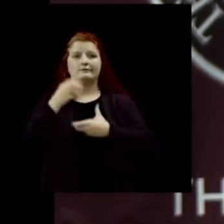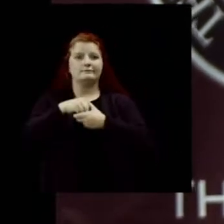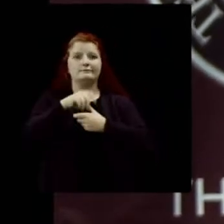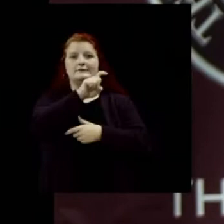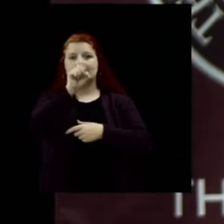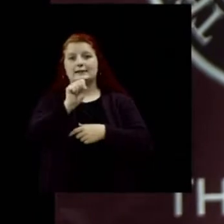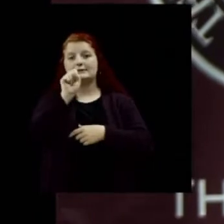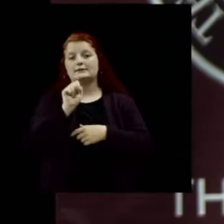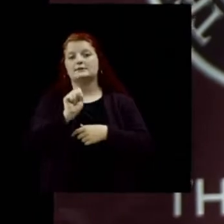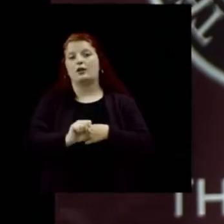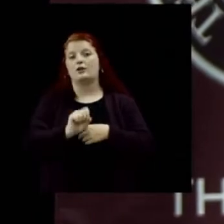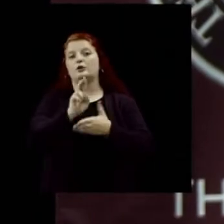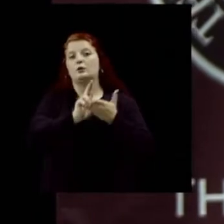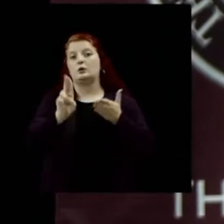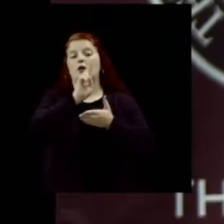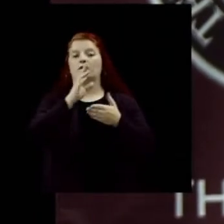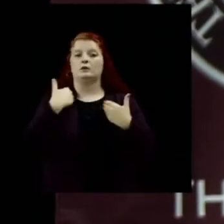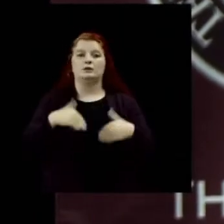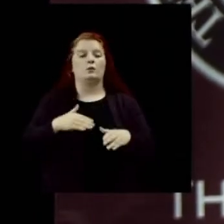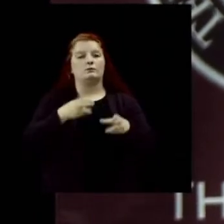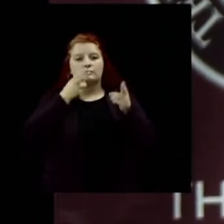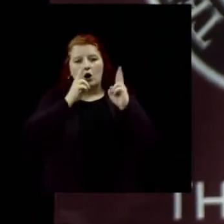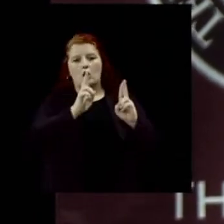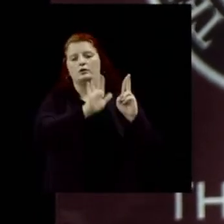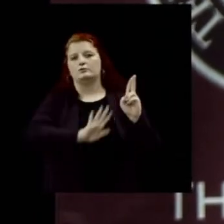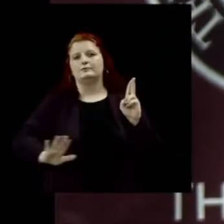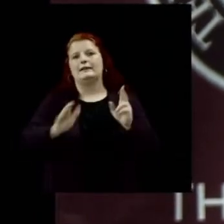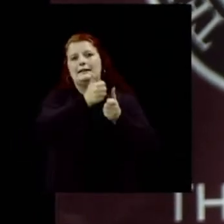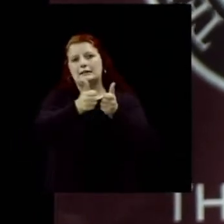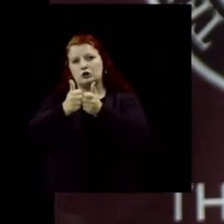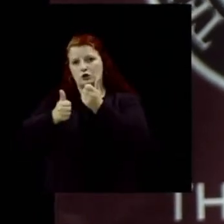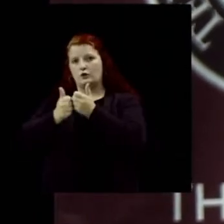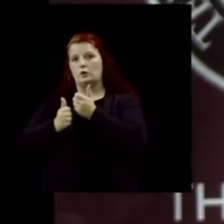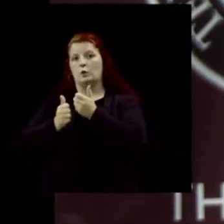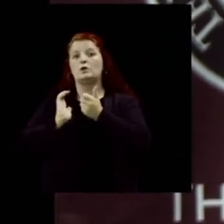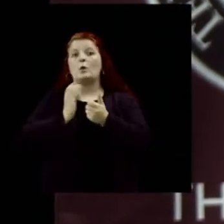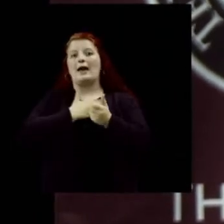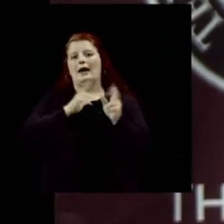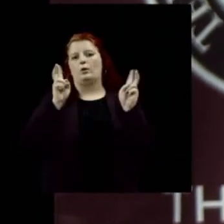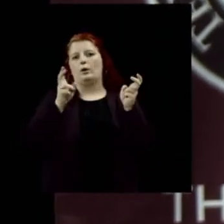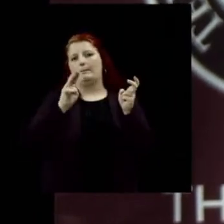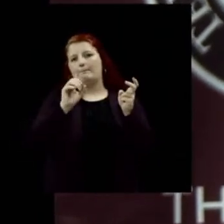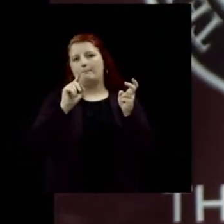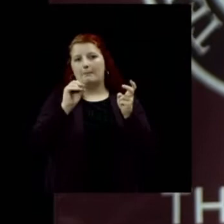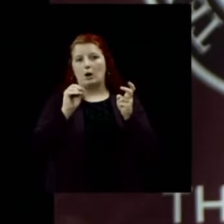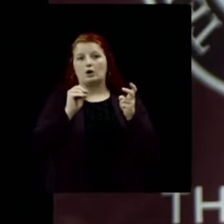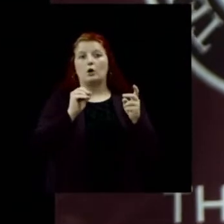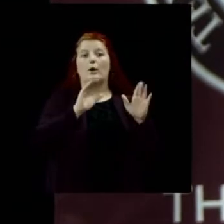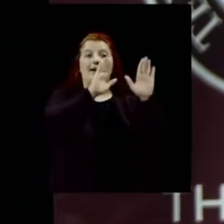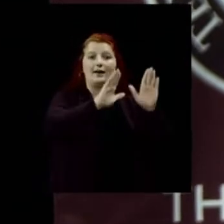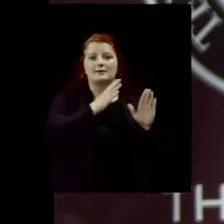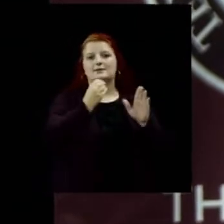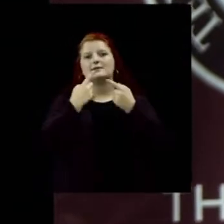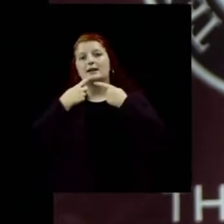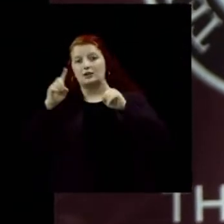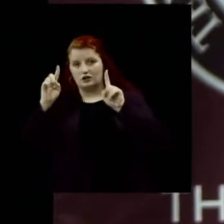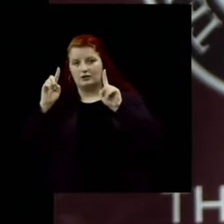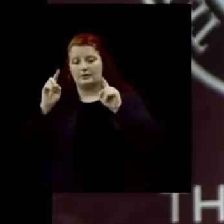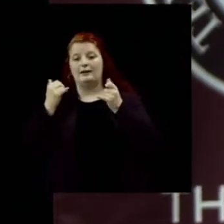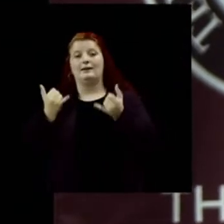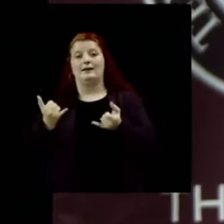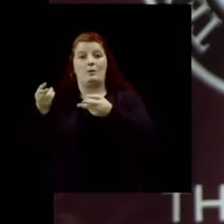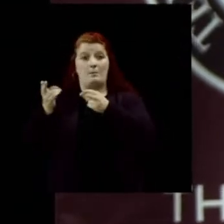of you. According to our motto, excellence in achievement. Now it is my